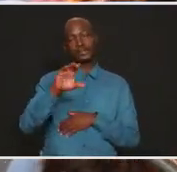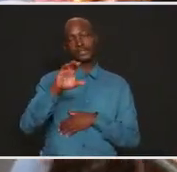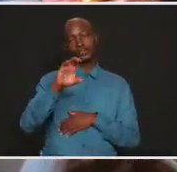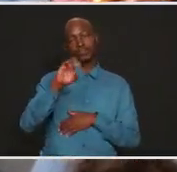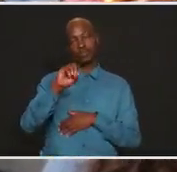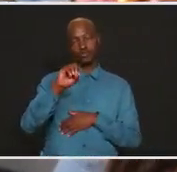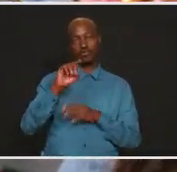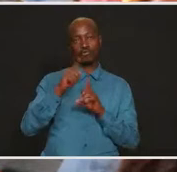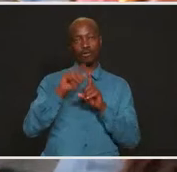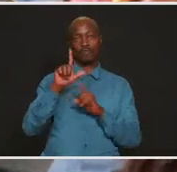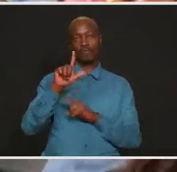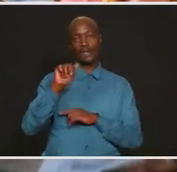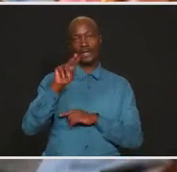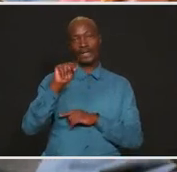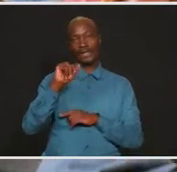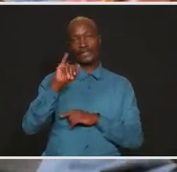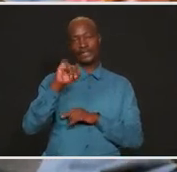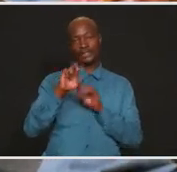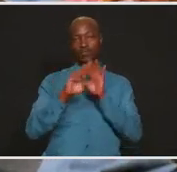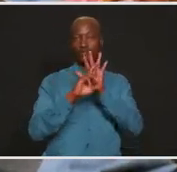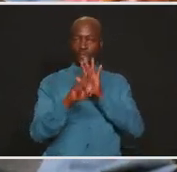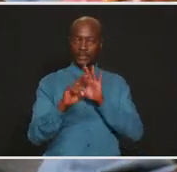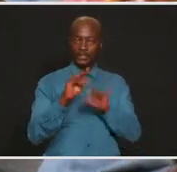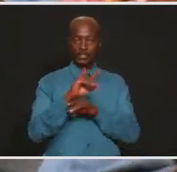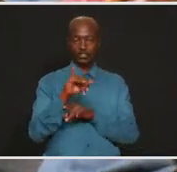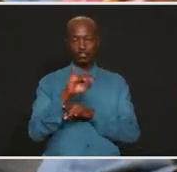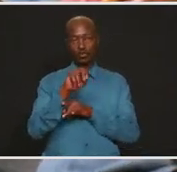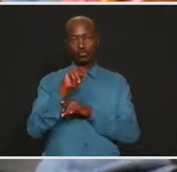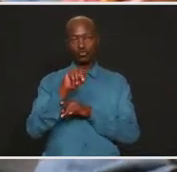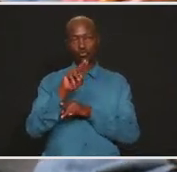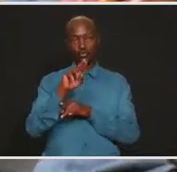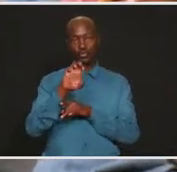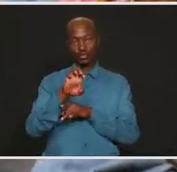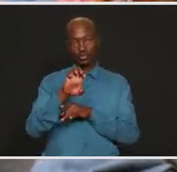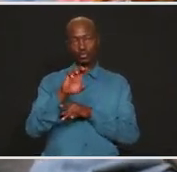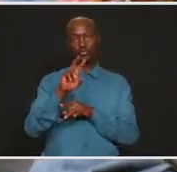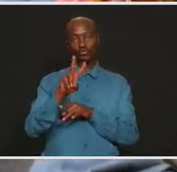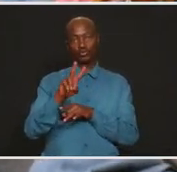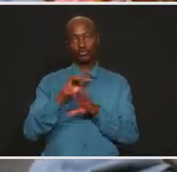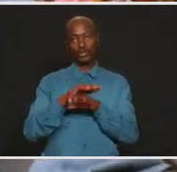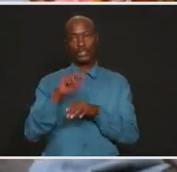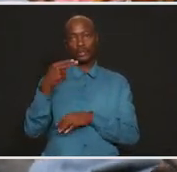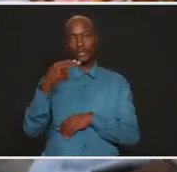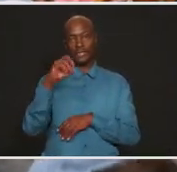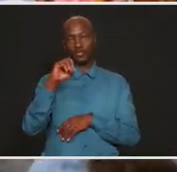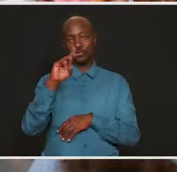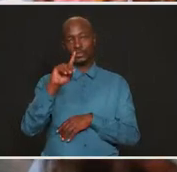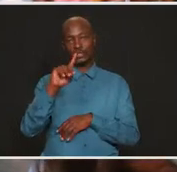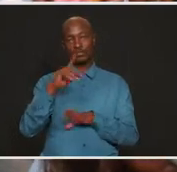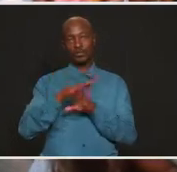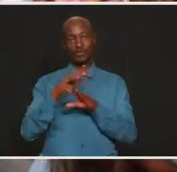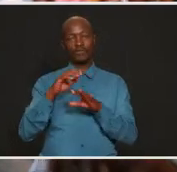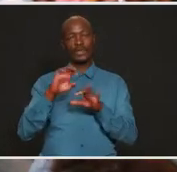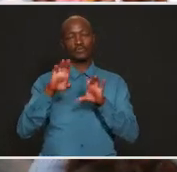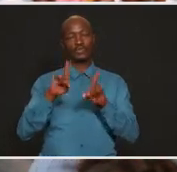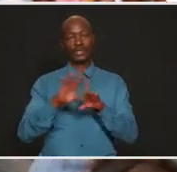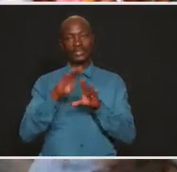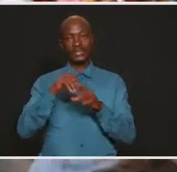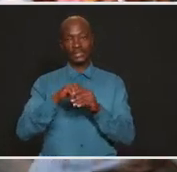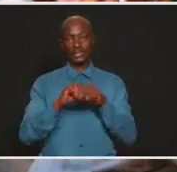I come from what 120 Zone 2 and I'm an hod for education in my world